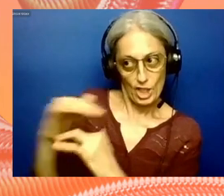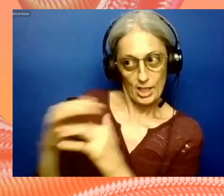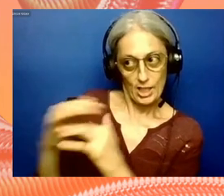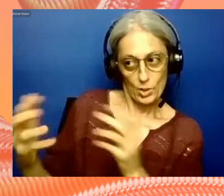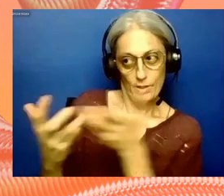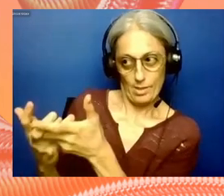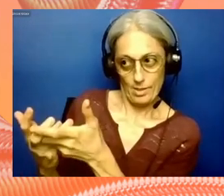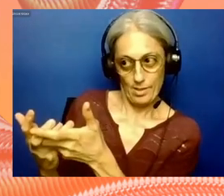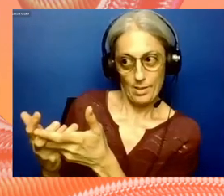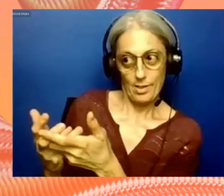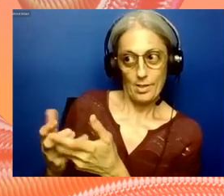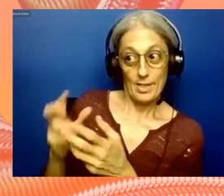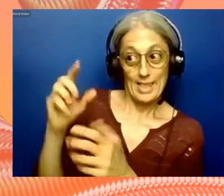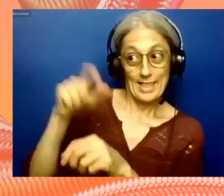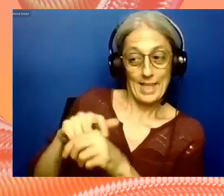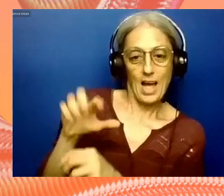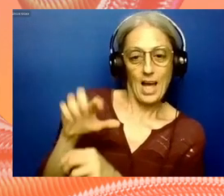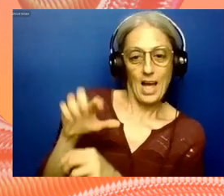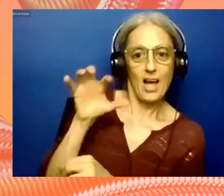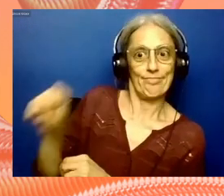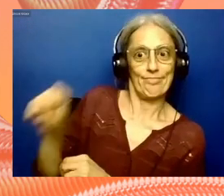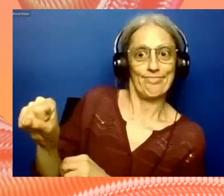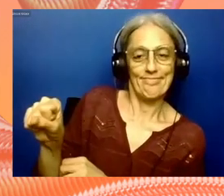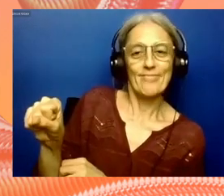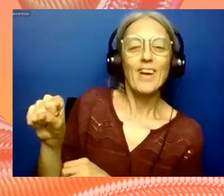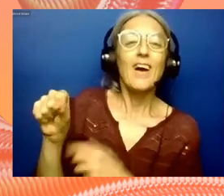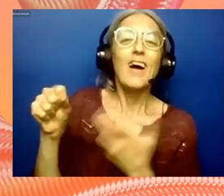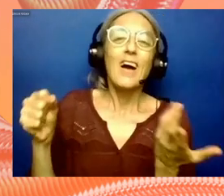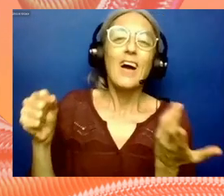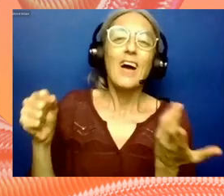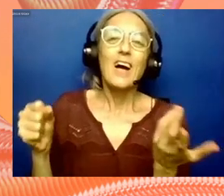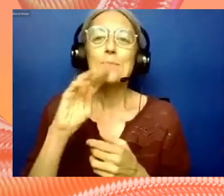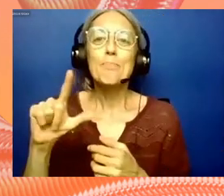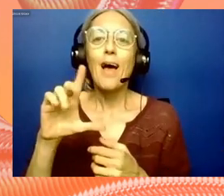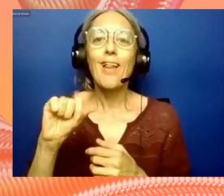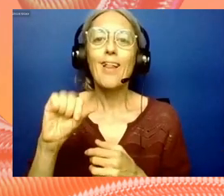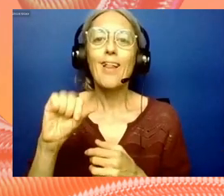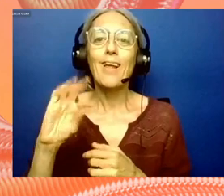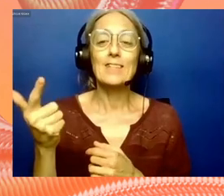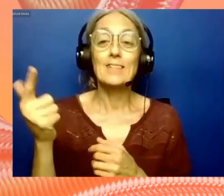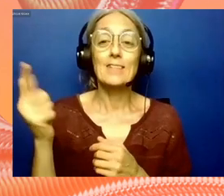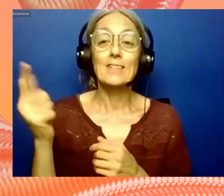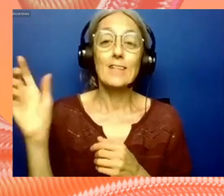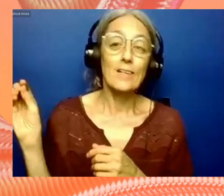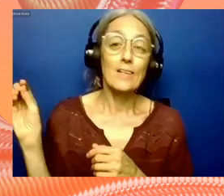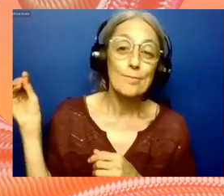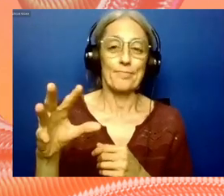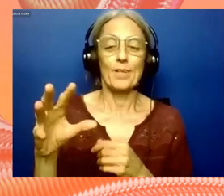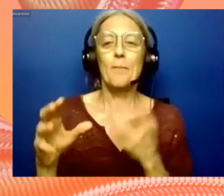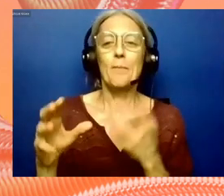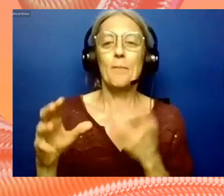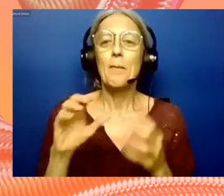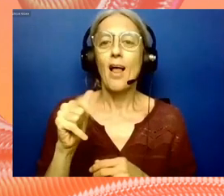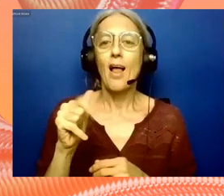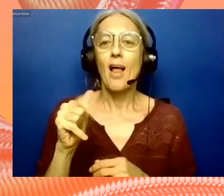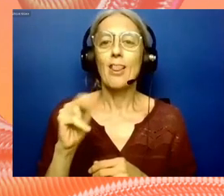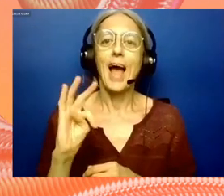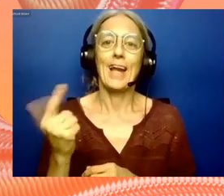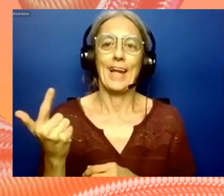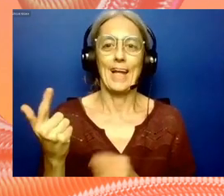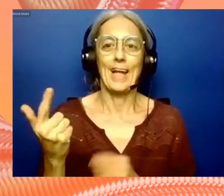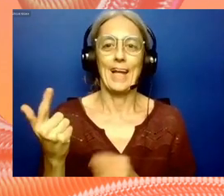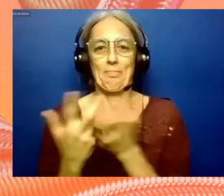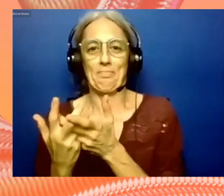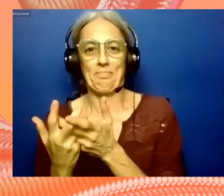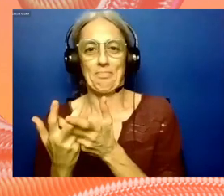more just like aligning. Yeah. Which is magic. So could you give us maybe a